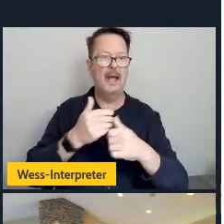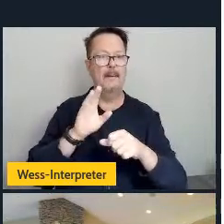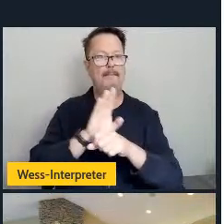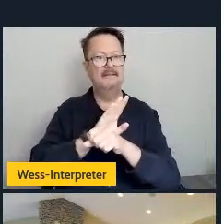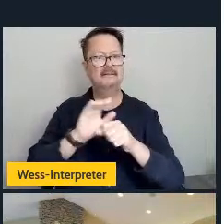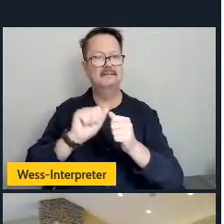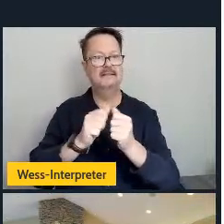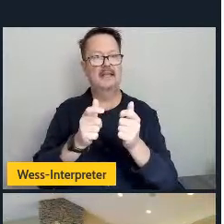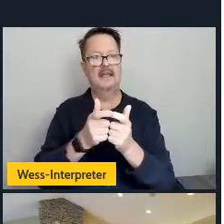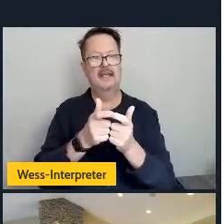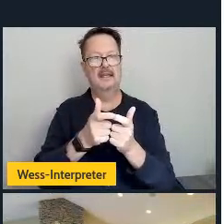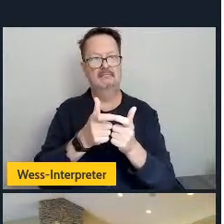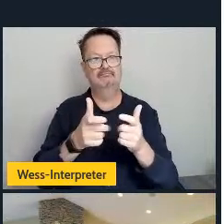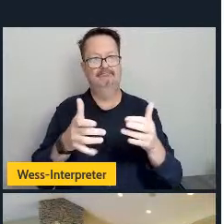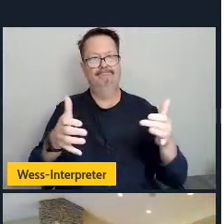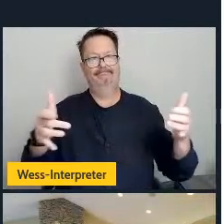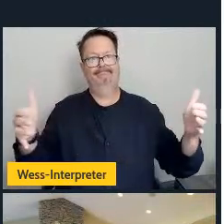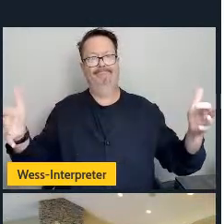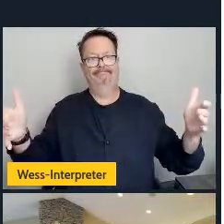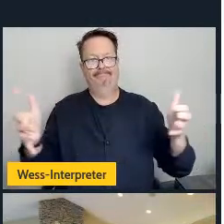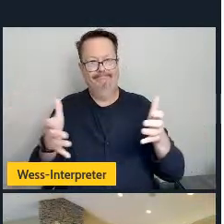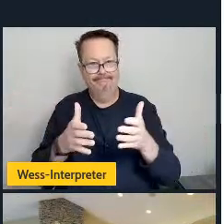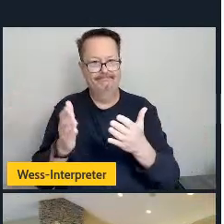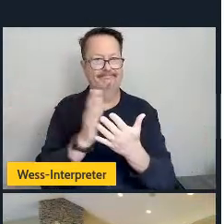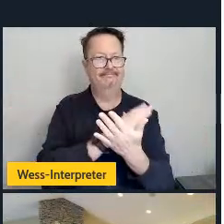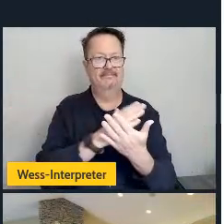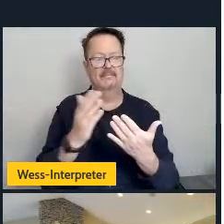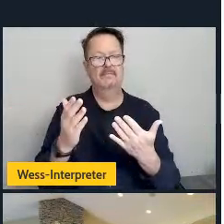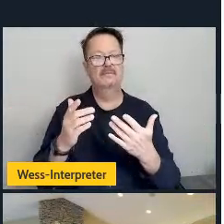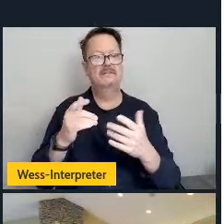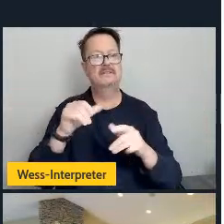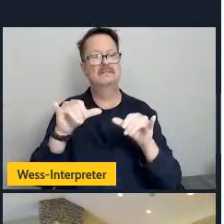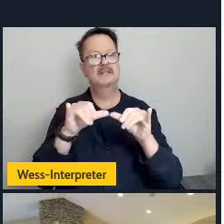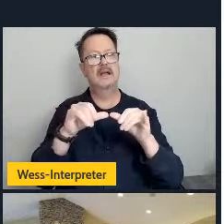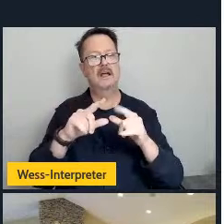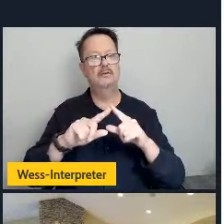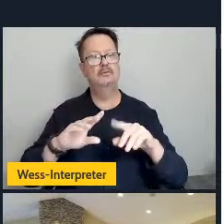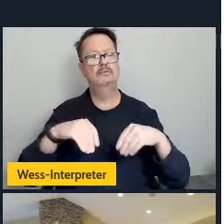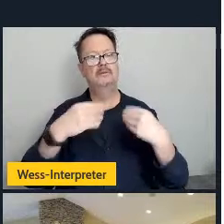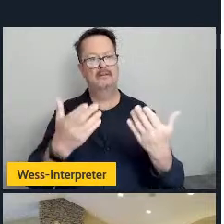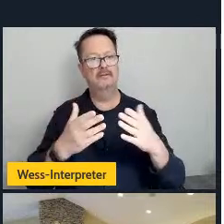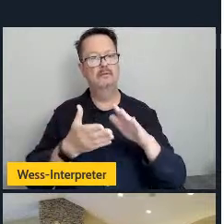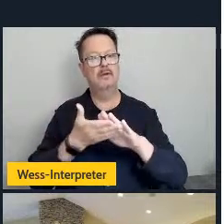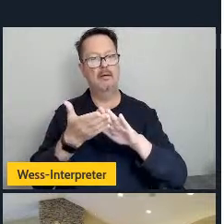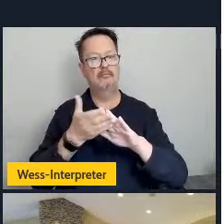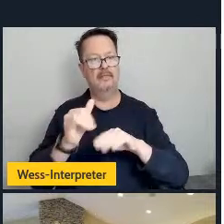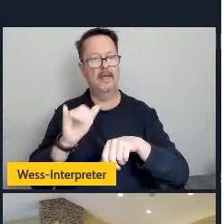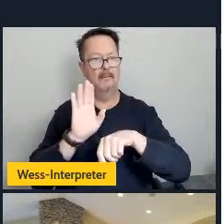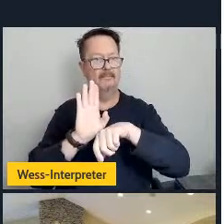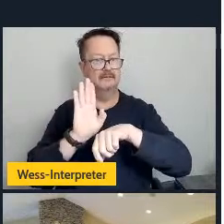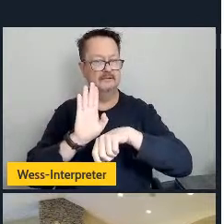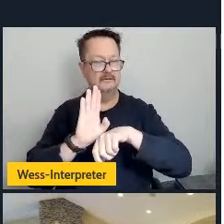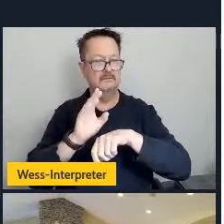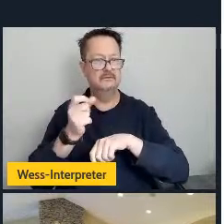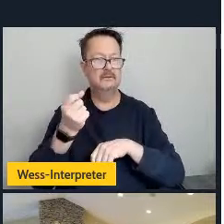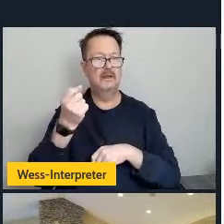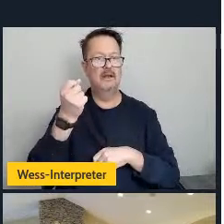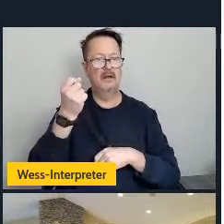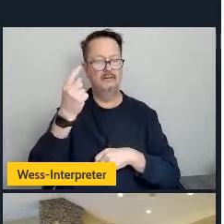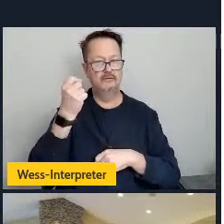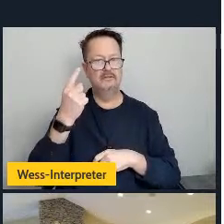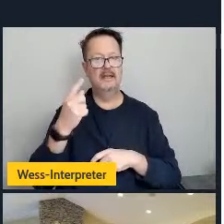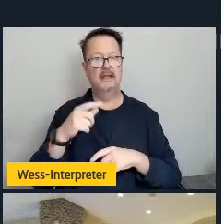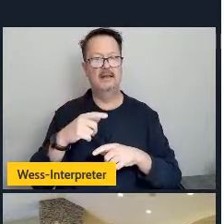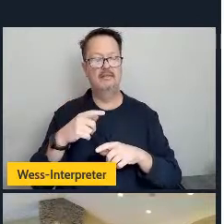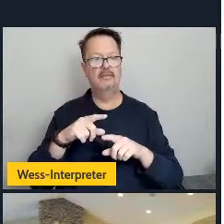and deliver what is required to operate the business, right? There is then the reliability, how